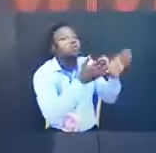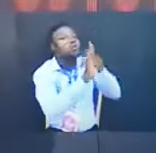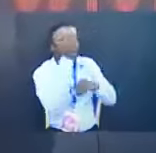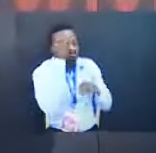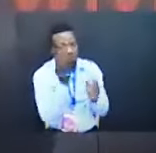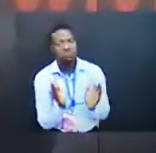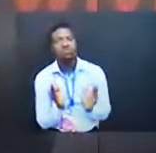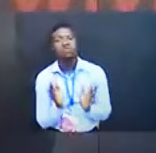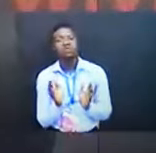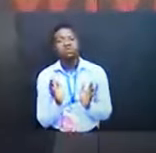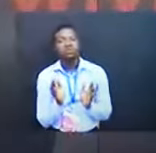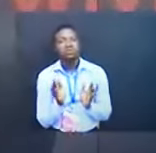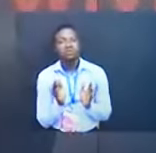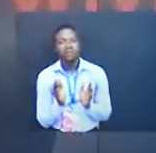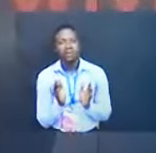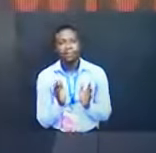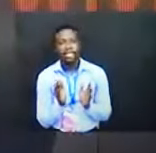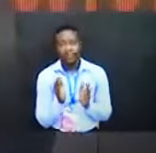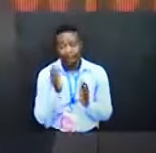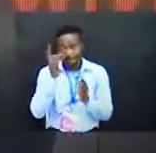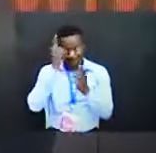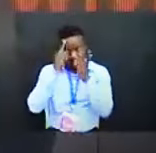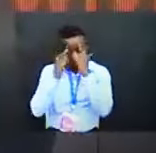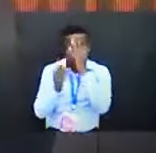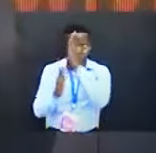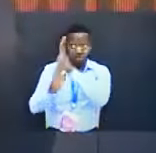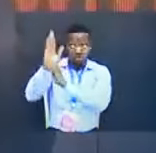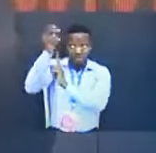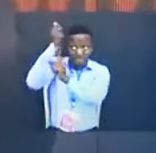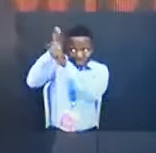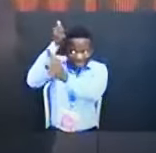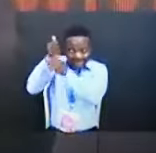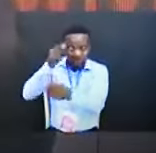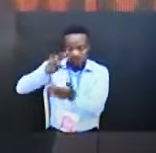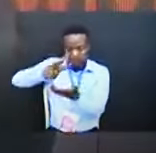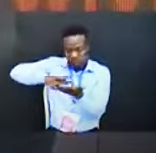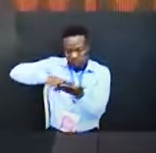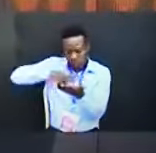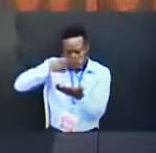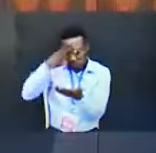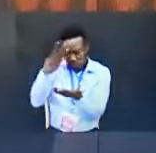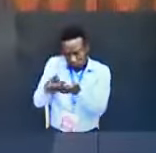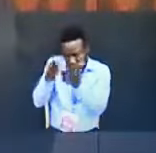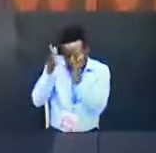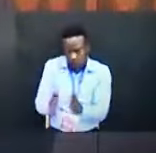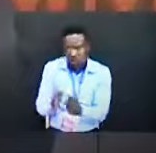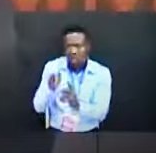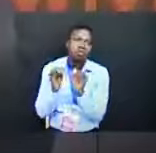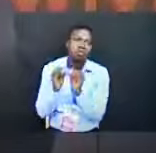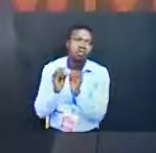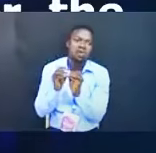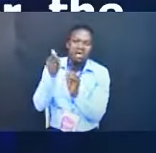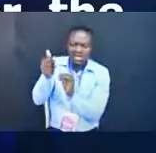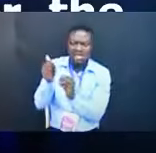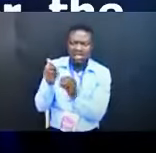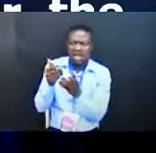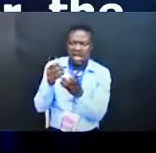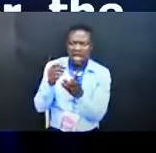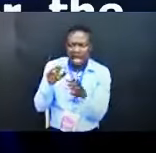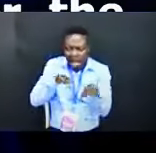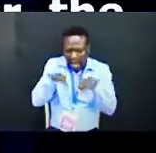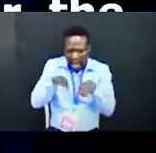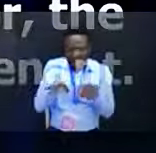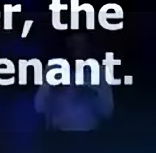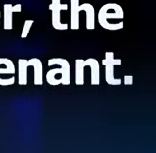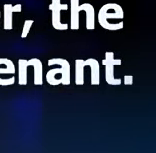It is because the Lord is acting as the witness, and the Lord is very important, the master, between you and